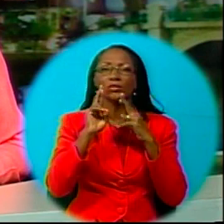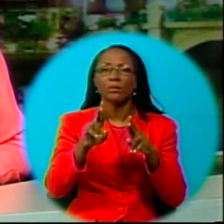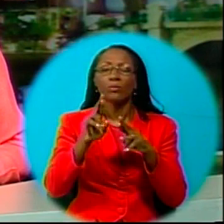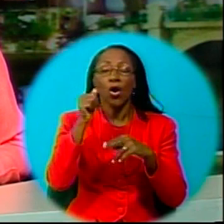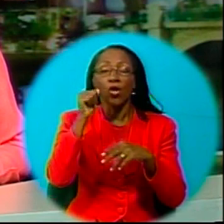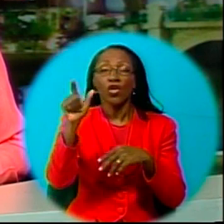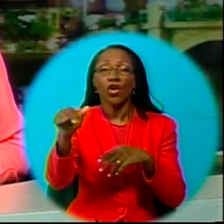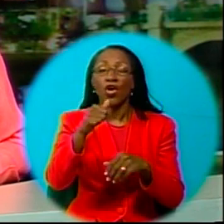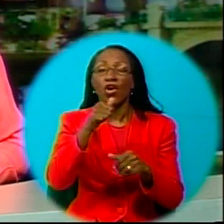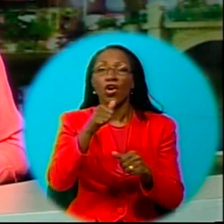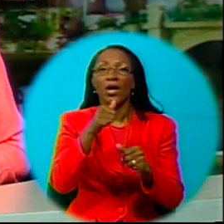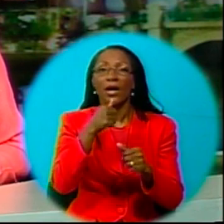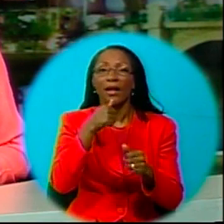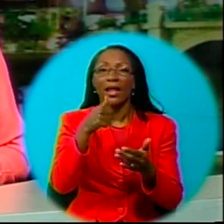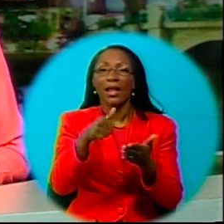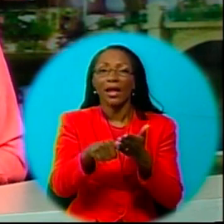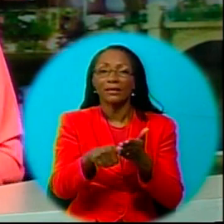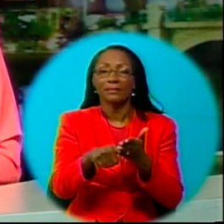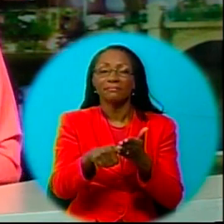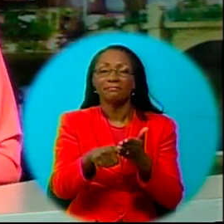her walk in July.